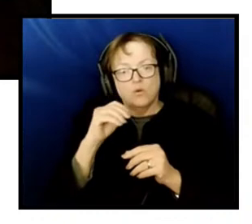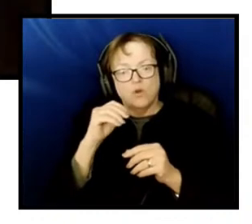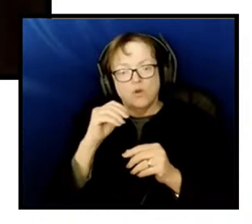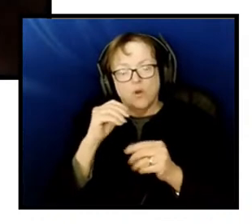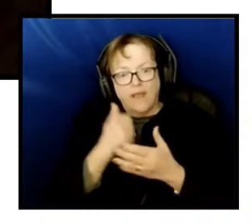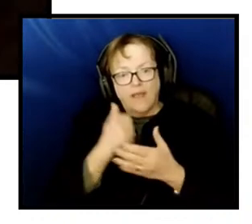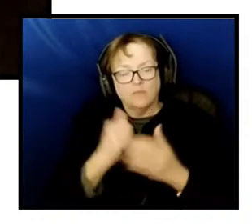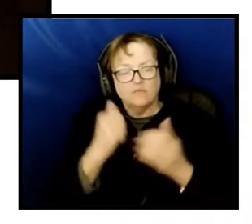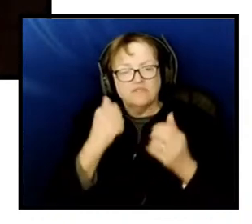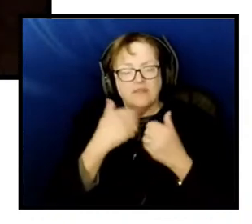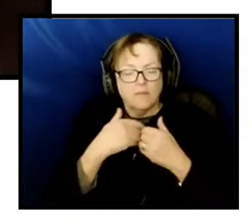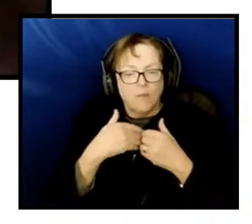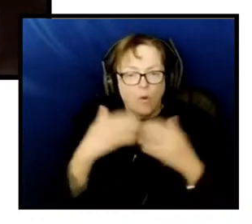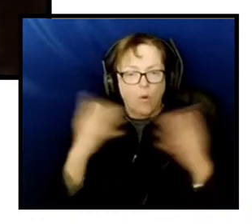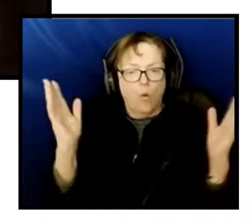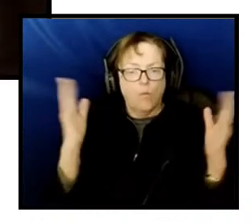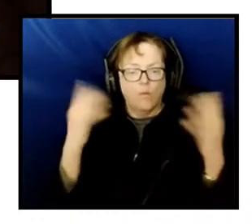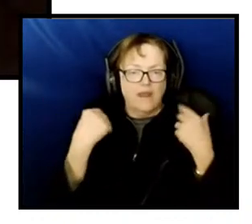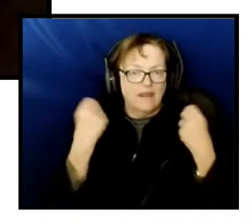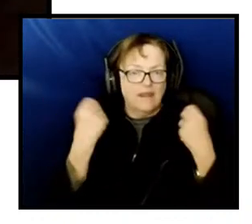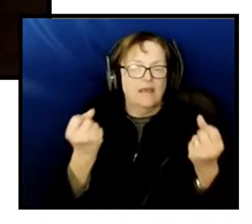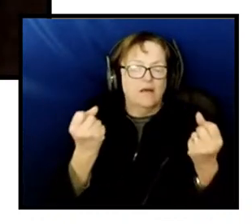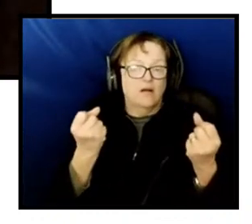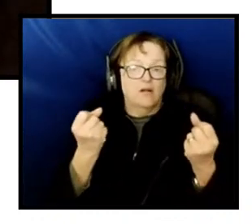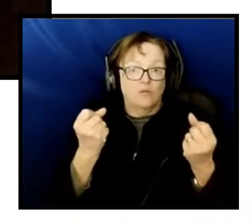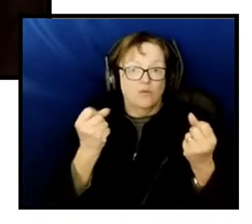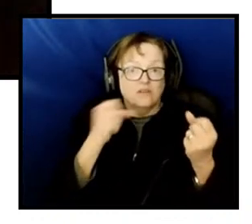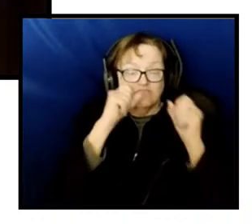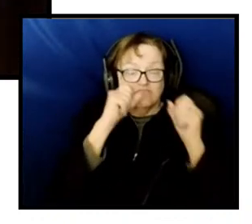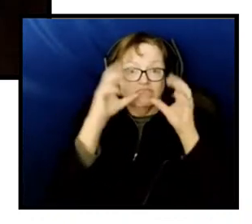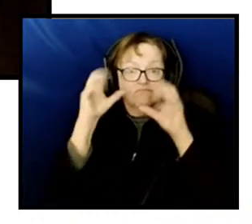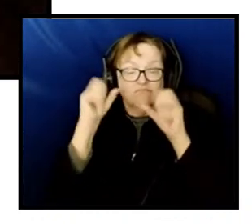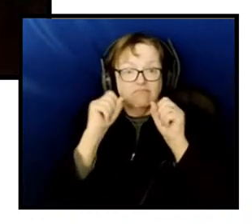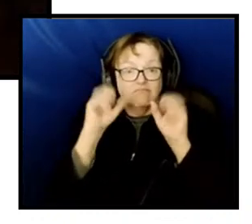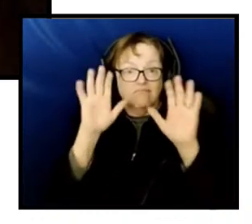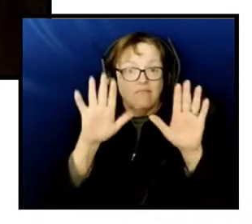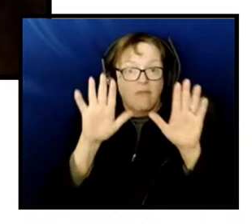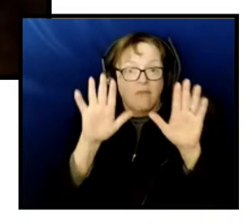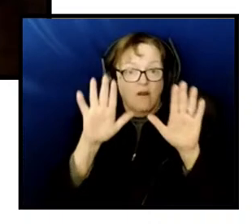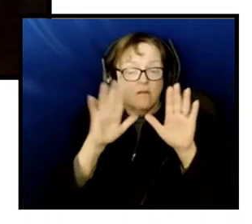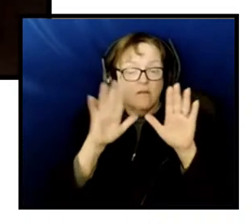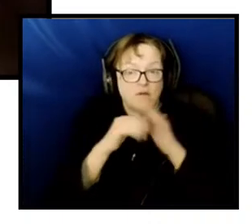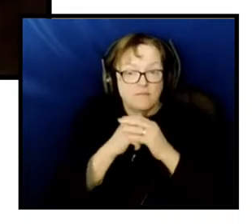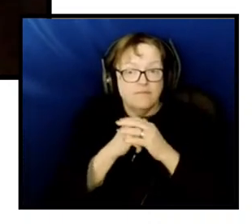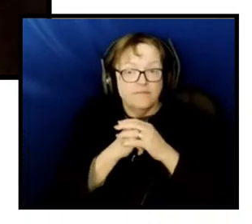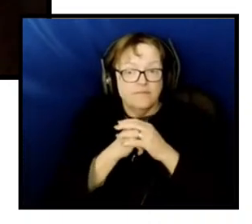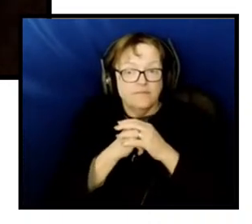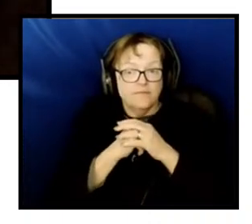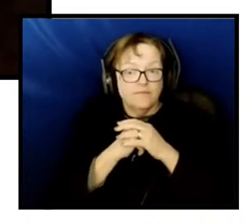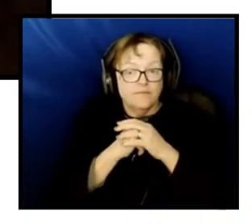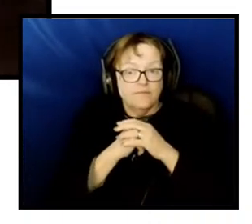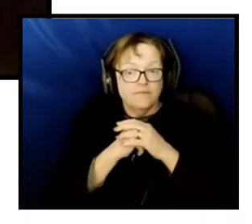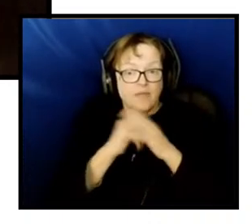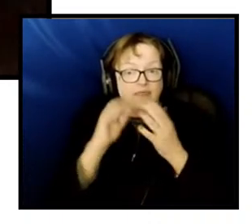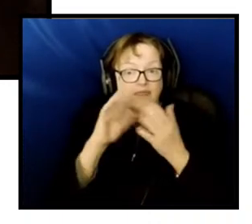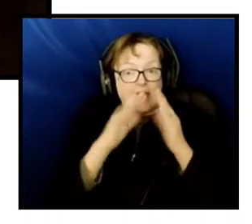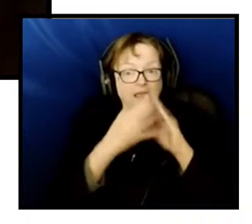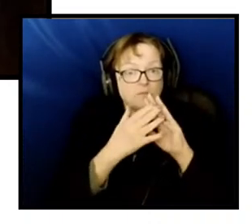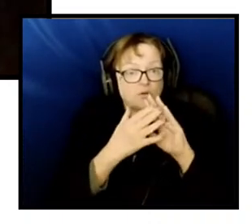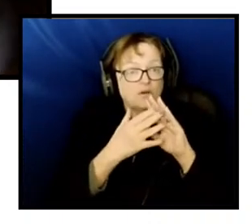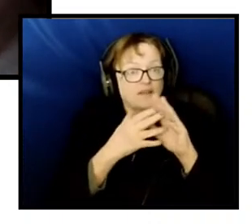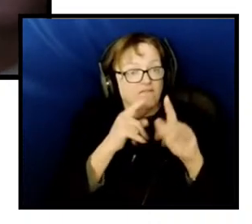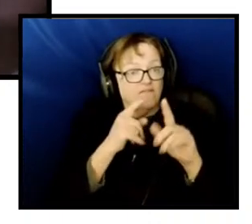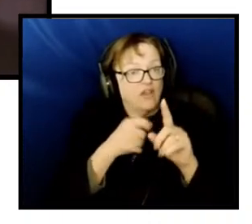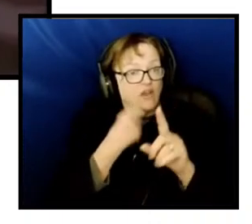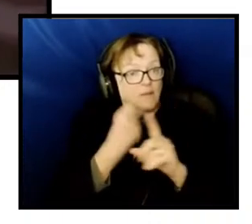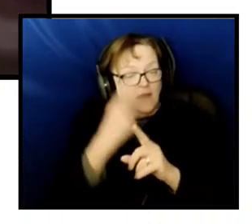opens us, that heals us, was remarkable. And to know that we created that as a community was very impactful